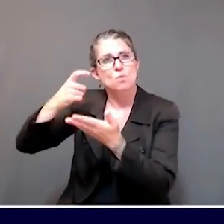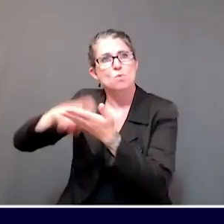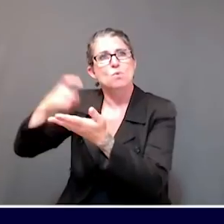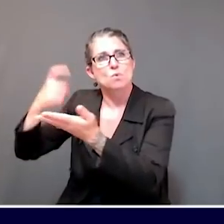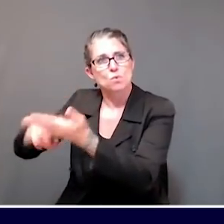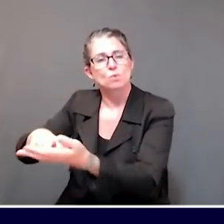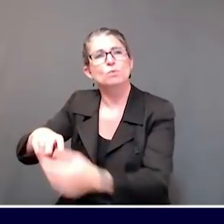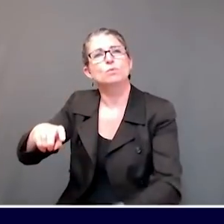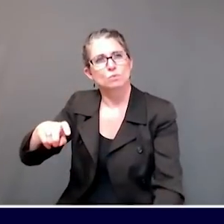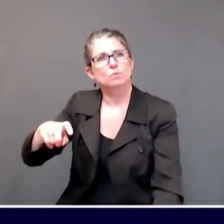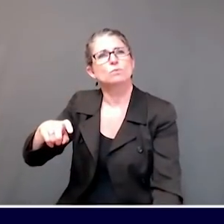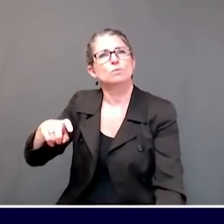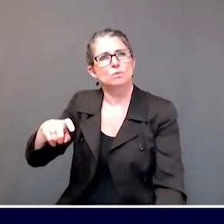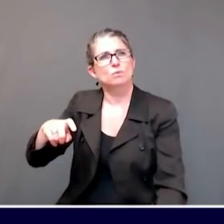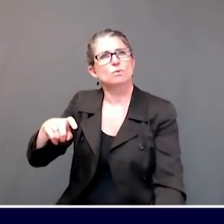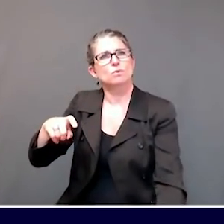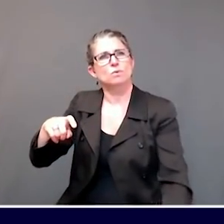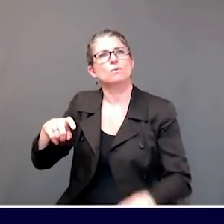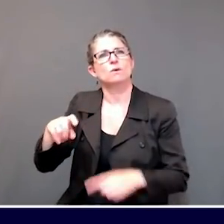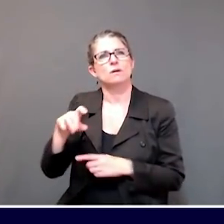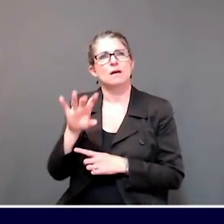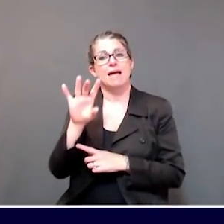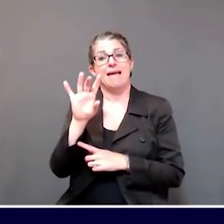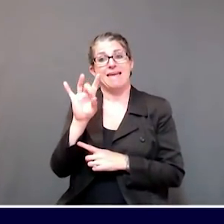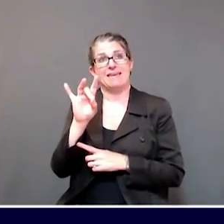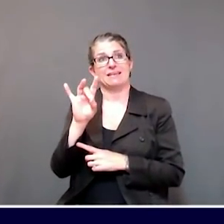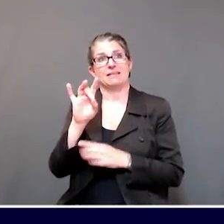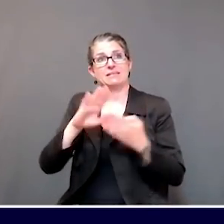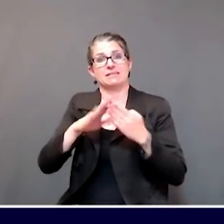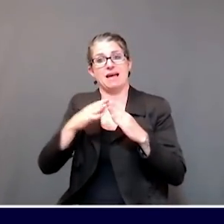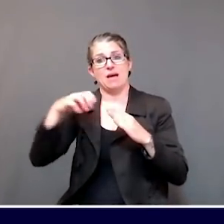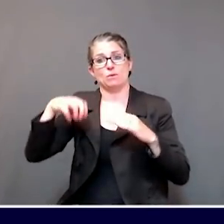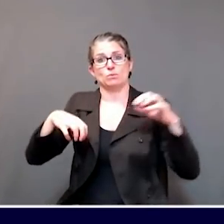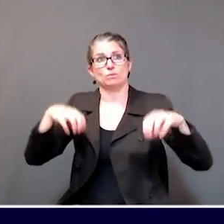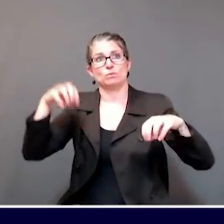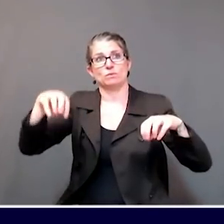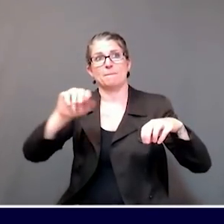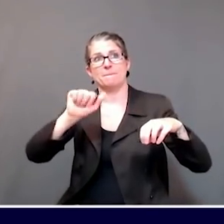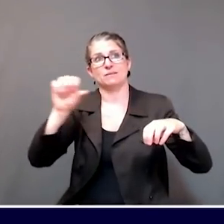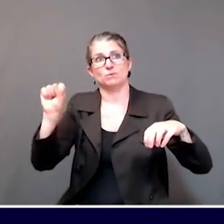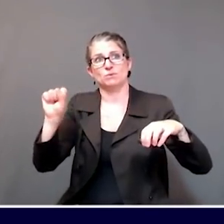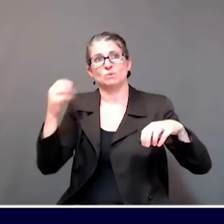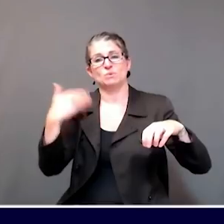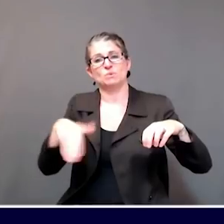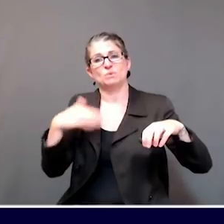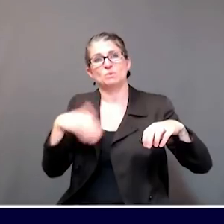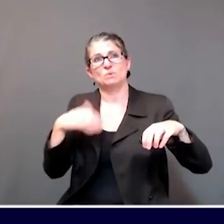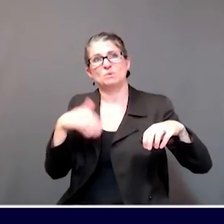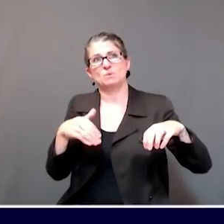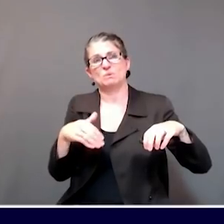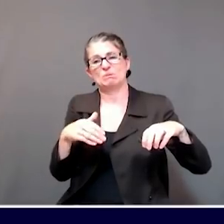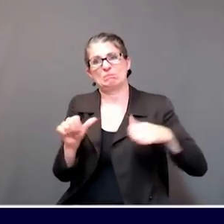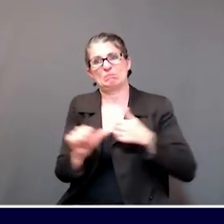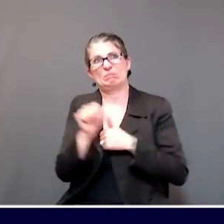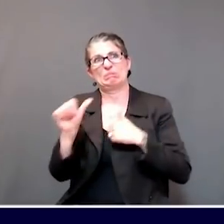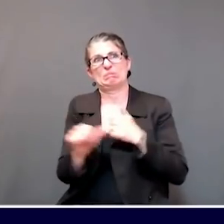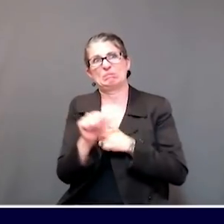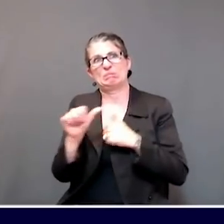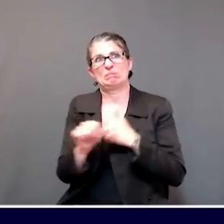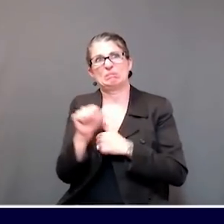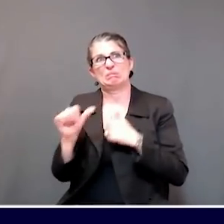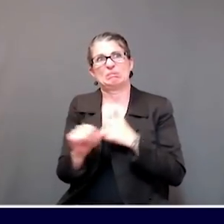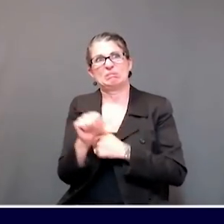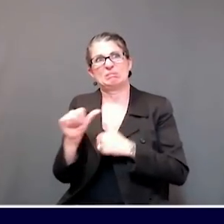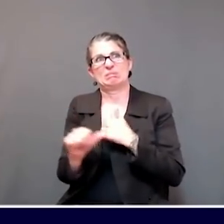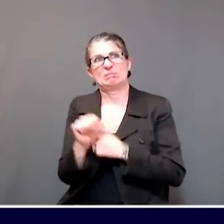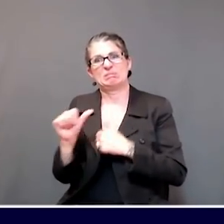considered such high risk. They were pouring a lot of extra money into testing sites and whatnot in those states, you know, that in those cities. And you